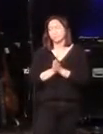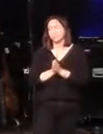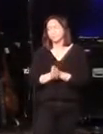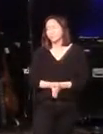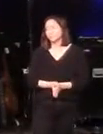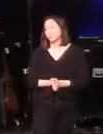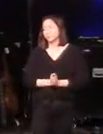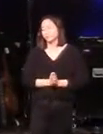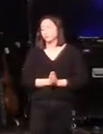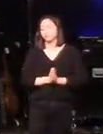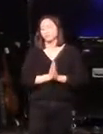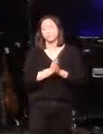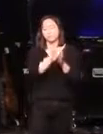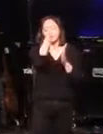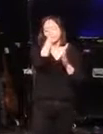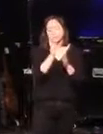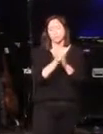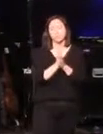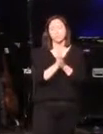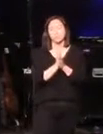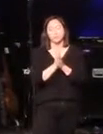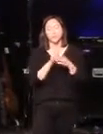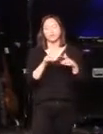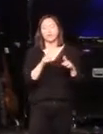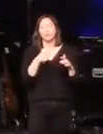let us come to you with an open heart.